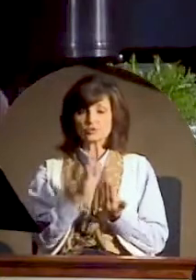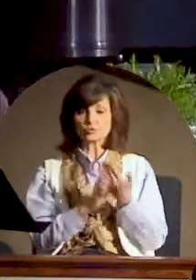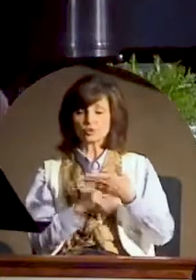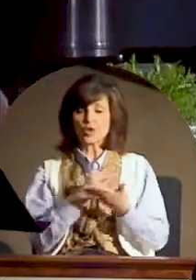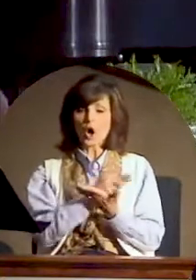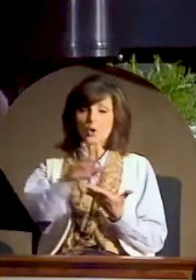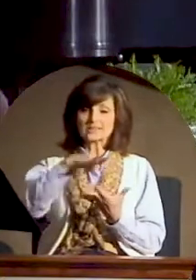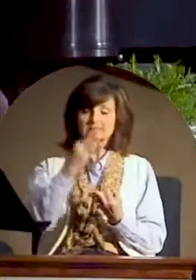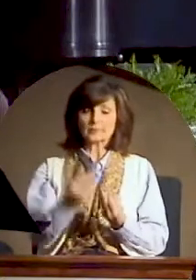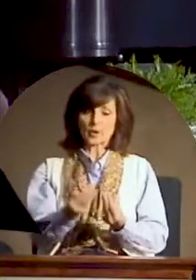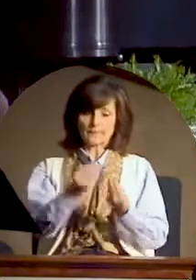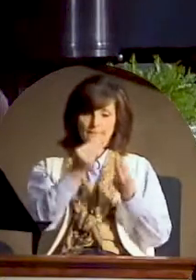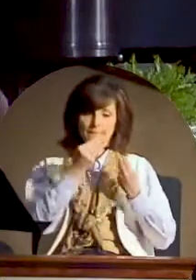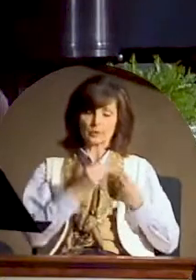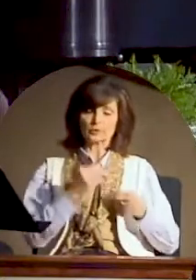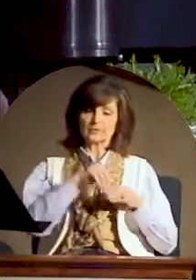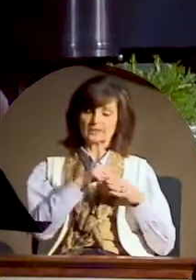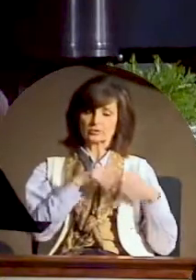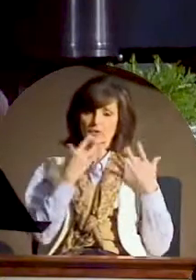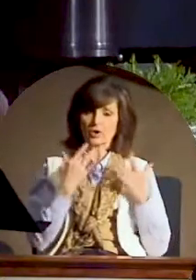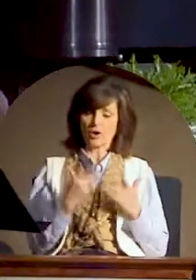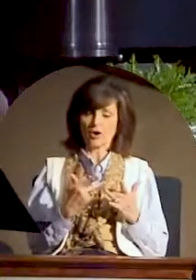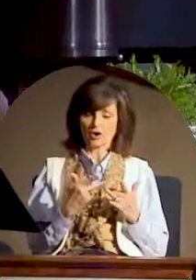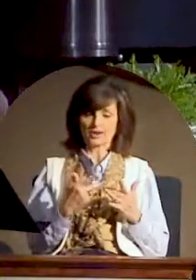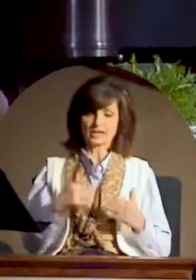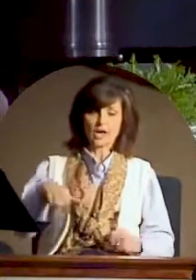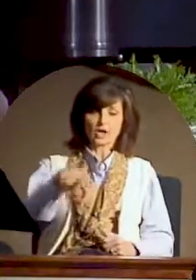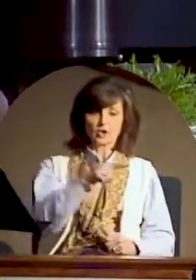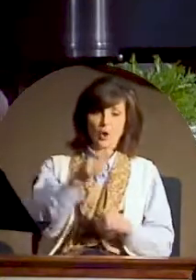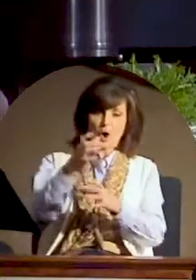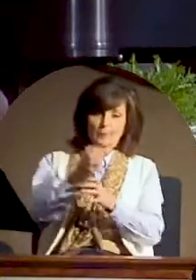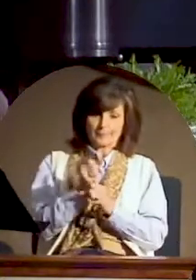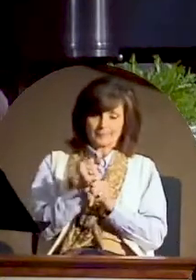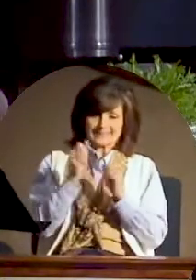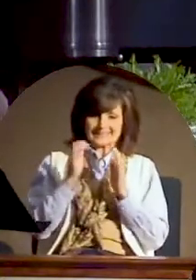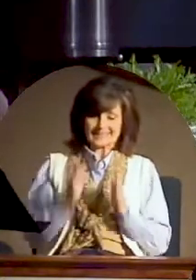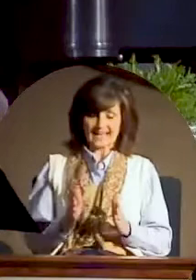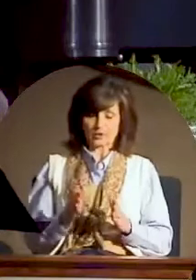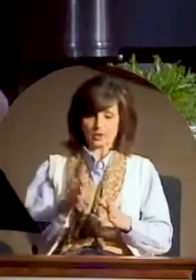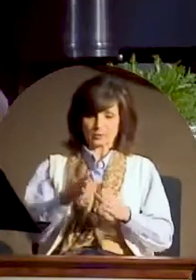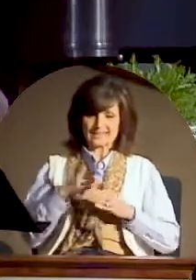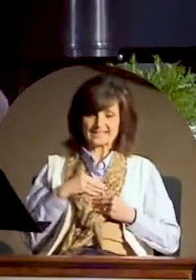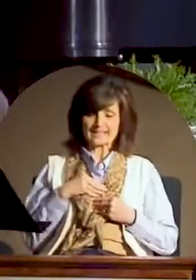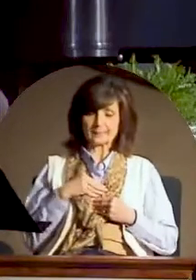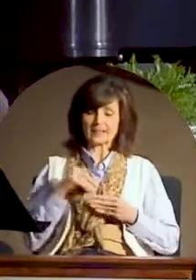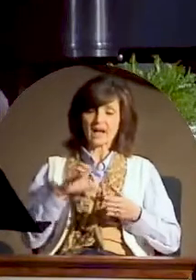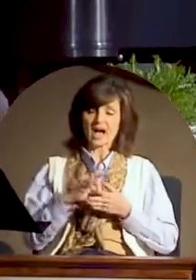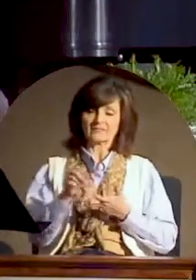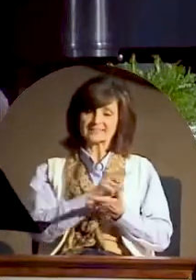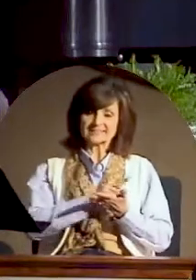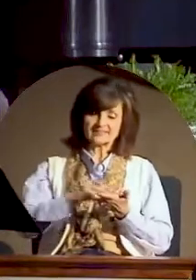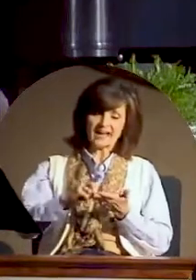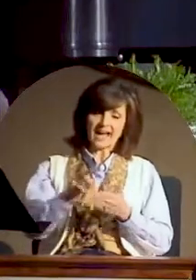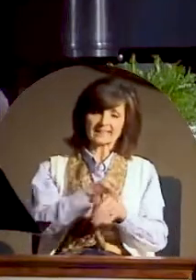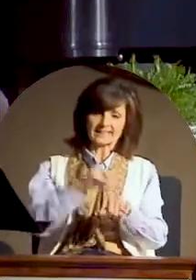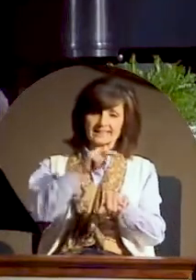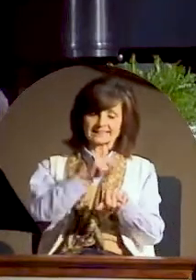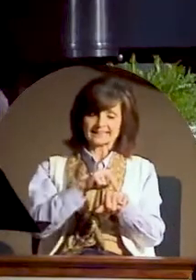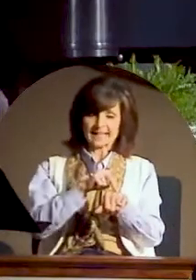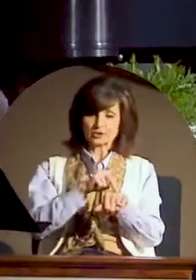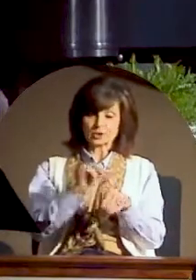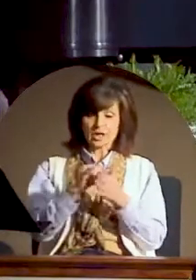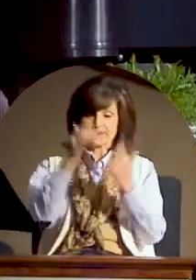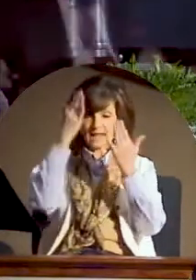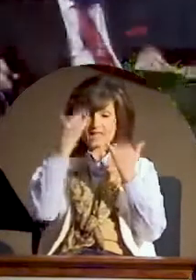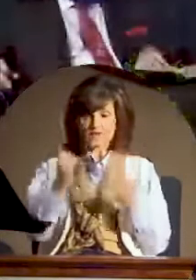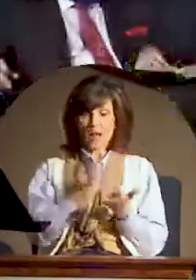The seed of God remains in you. You are a partaker. You are a recipient of a divine nature. That's the reason